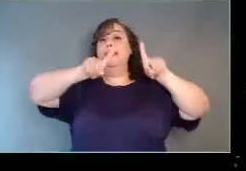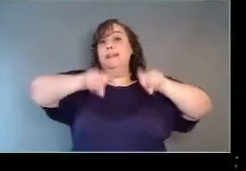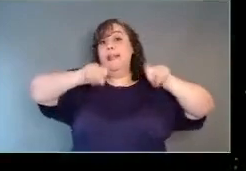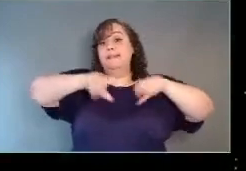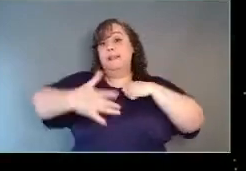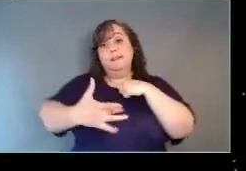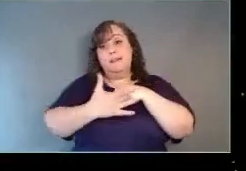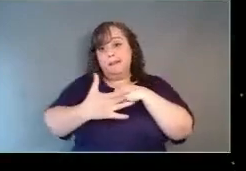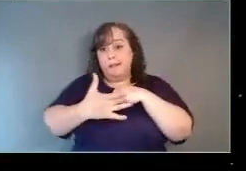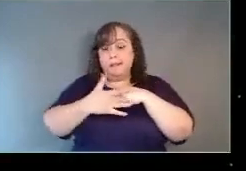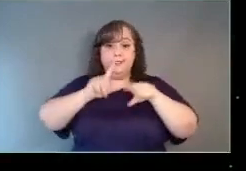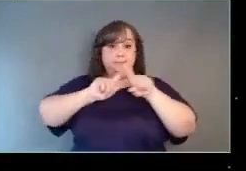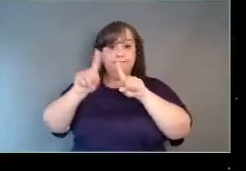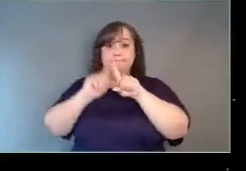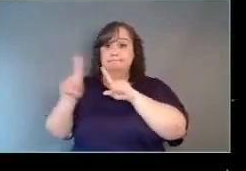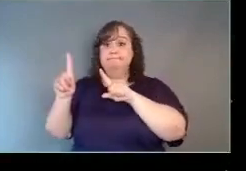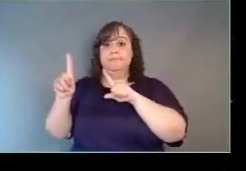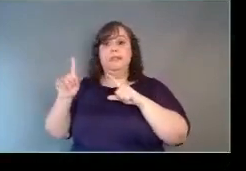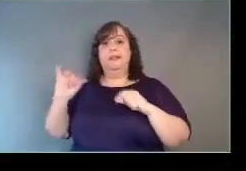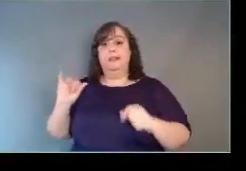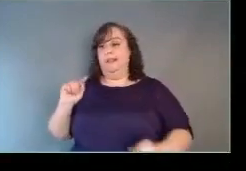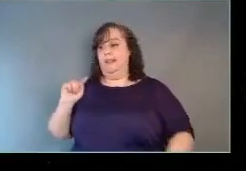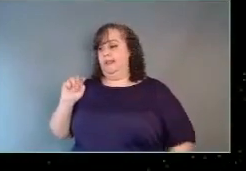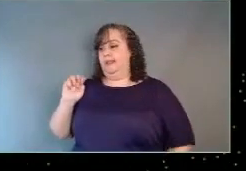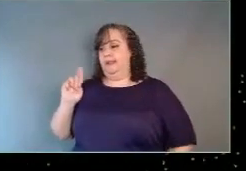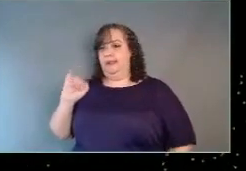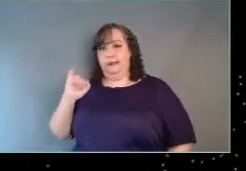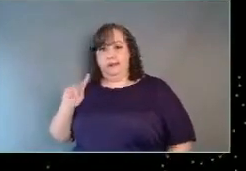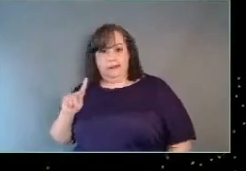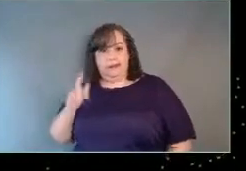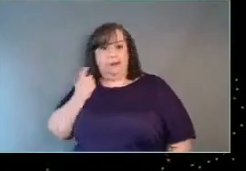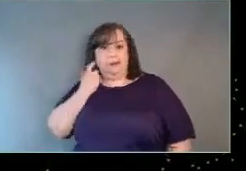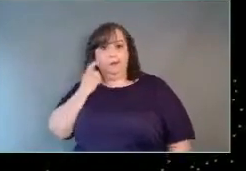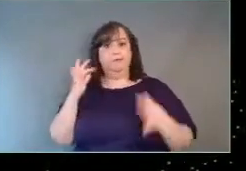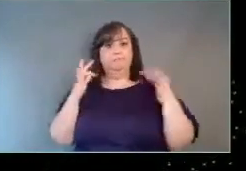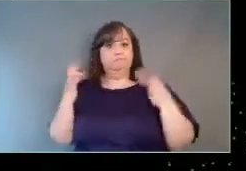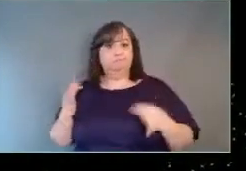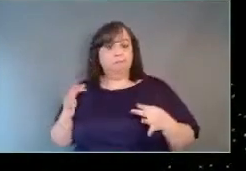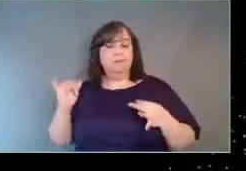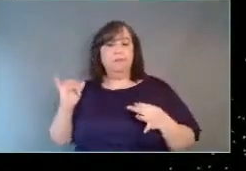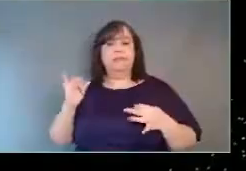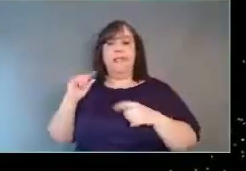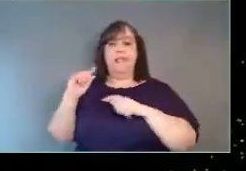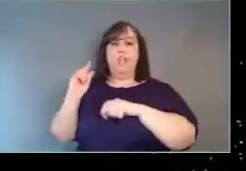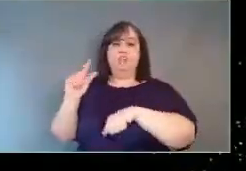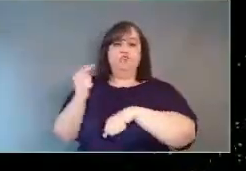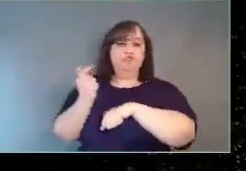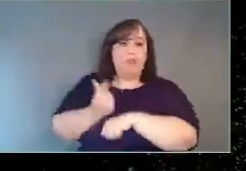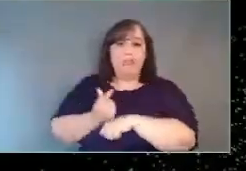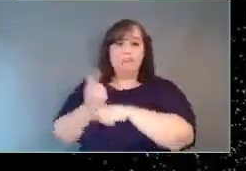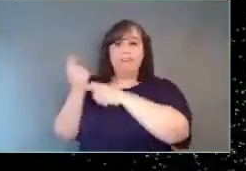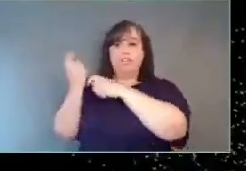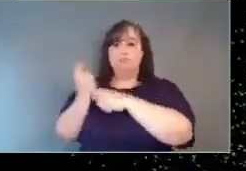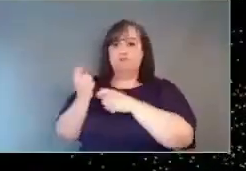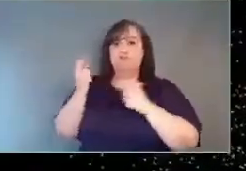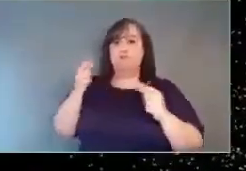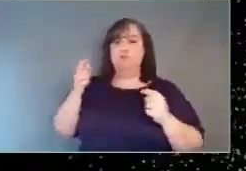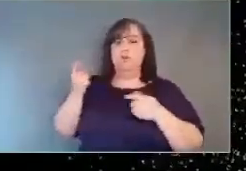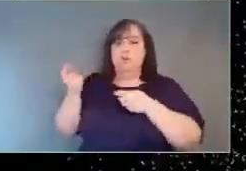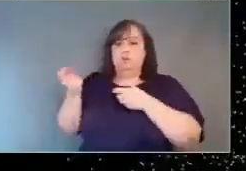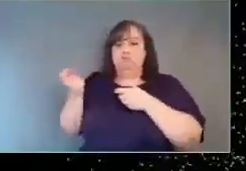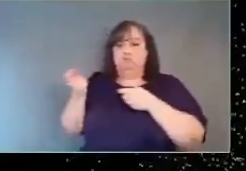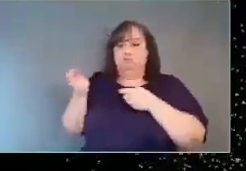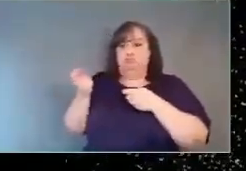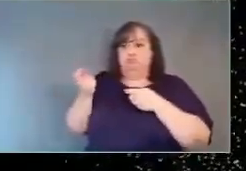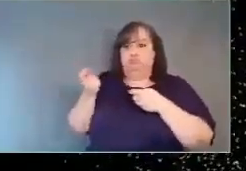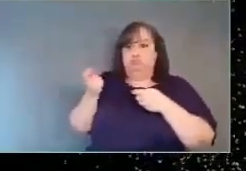technologies that Tarek discussed earlier, using things like gravity tractors to kind of slowly change the